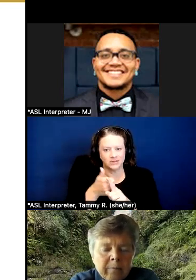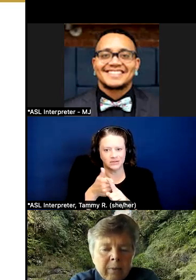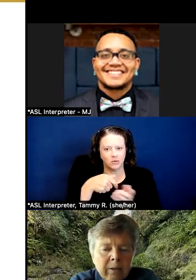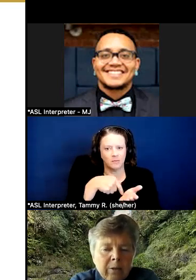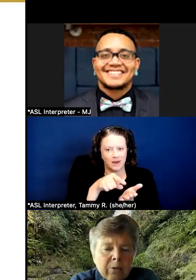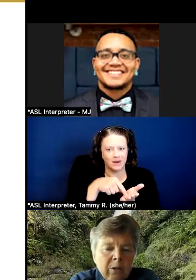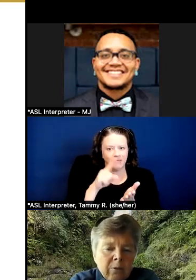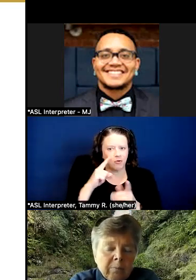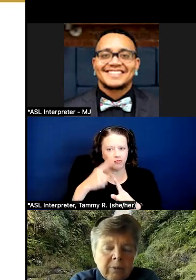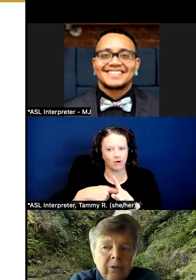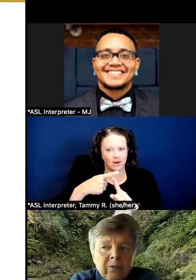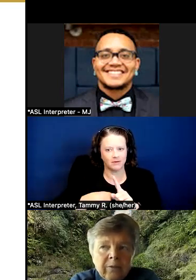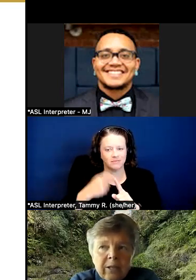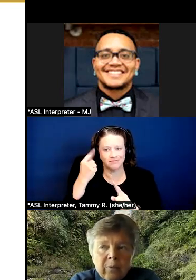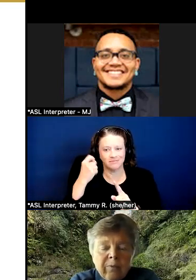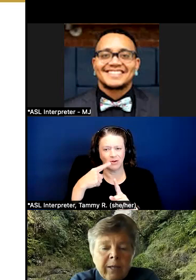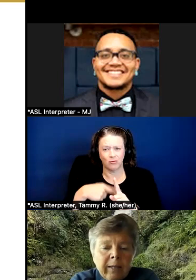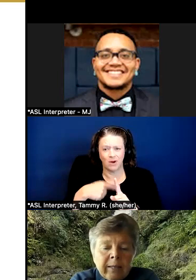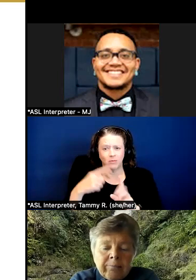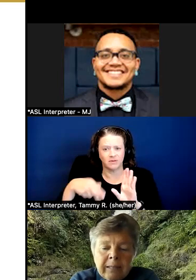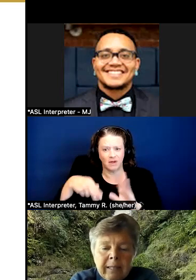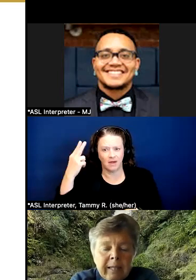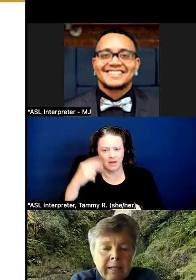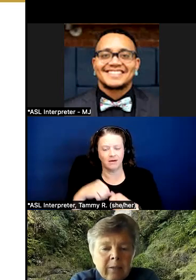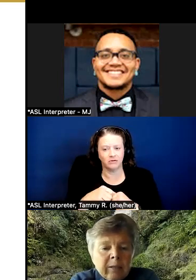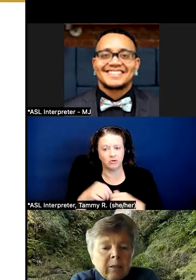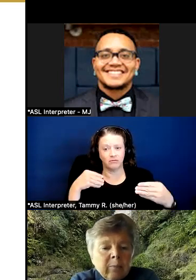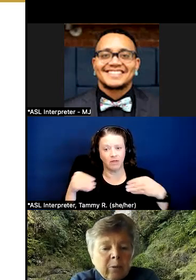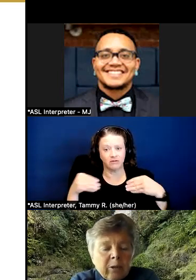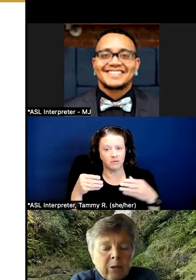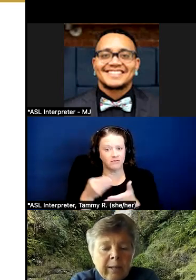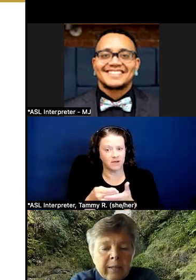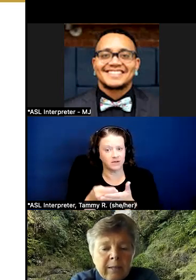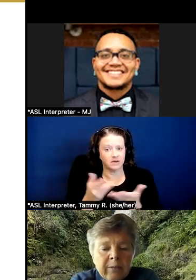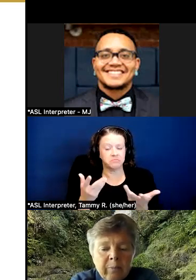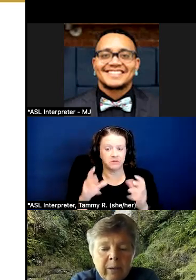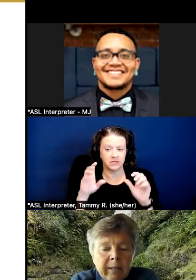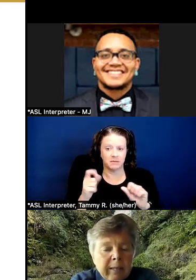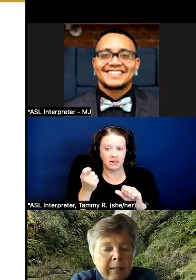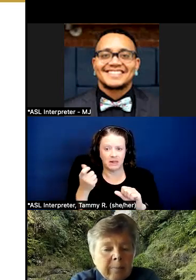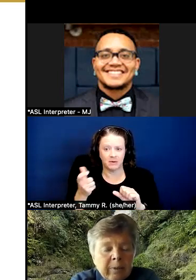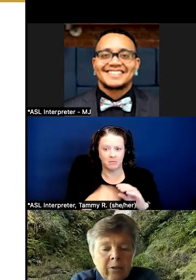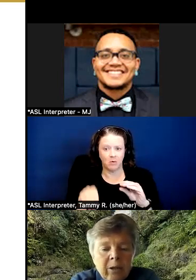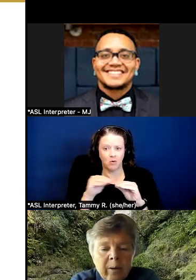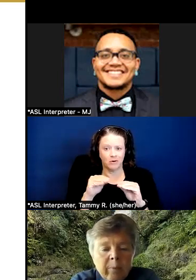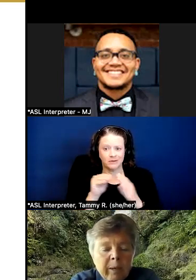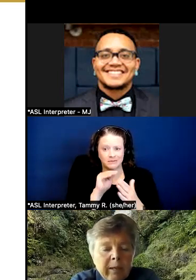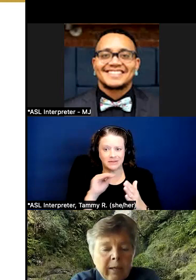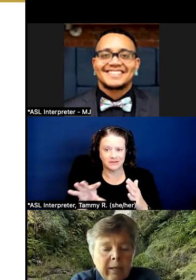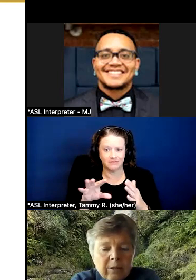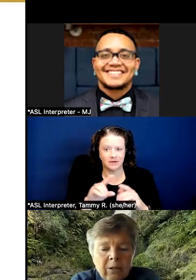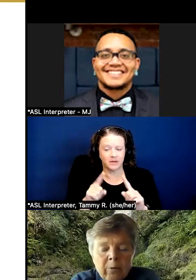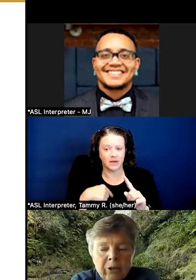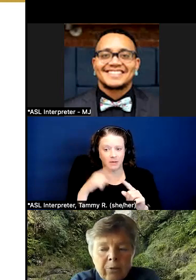high. So, you know, flexible funding, it can be a little bit more expensive, but you know, I remember